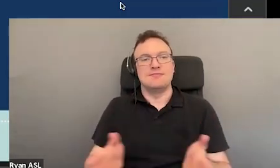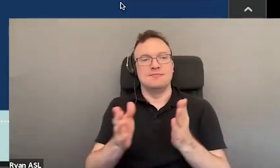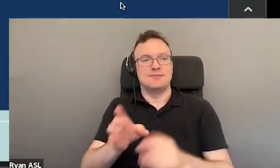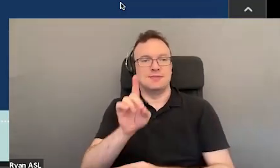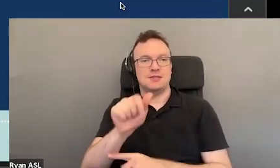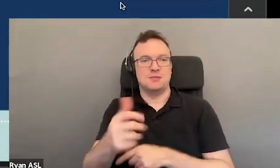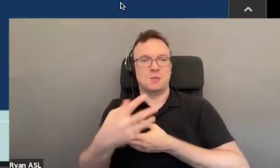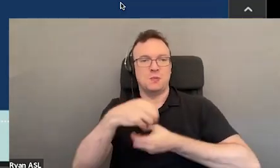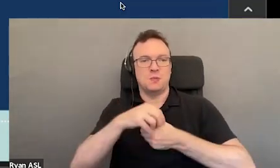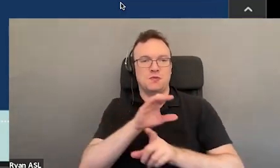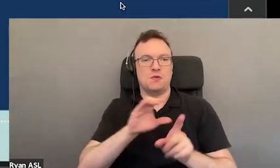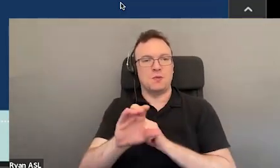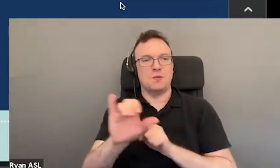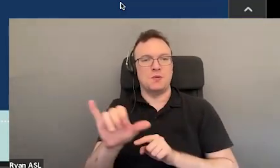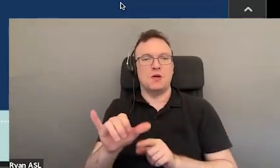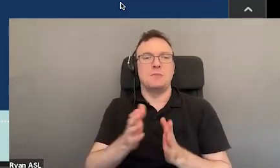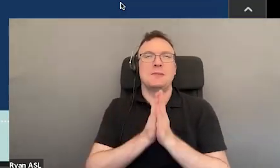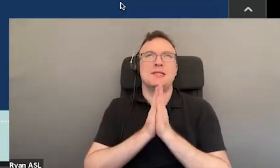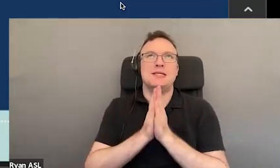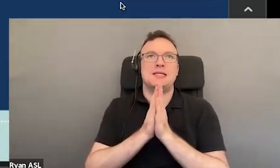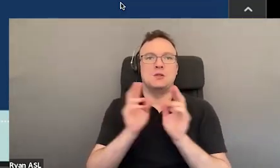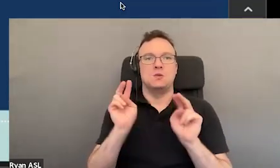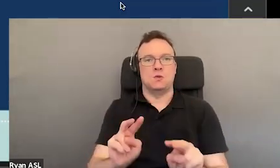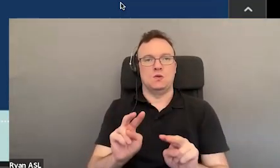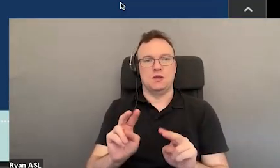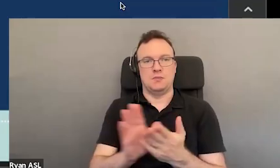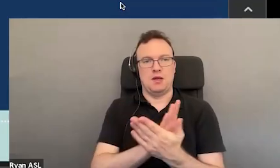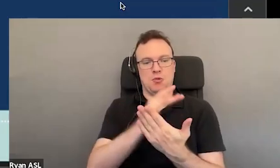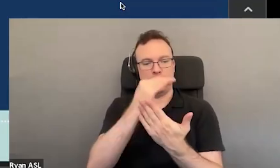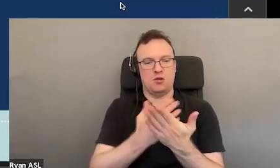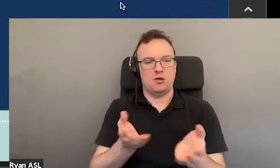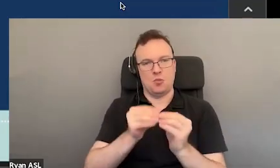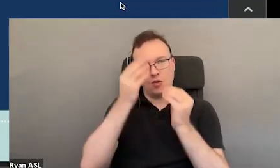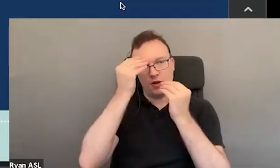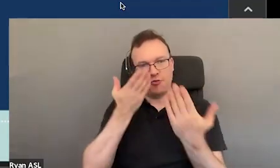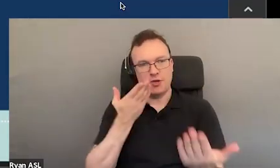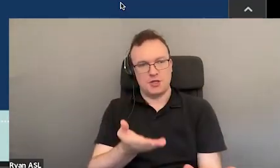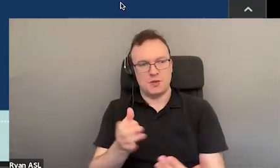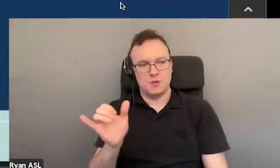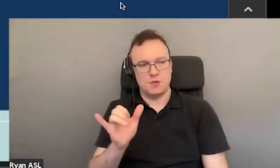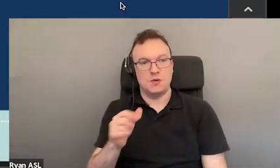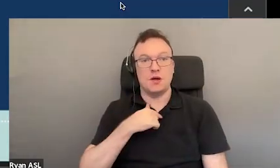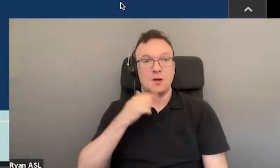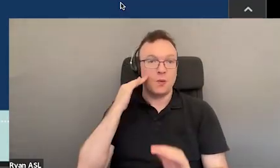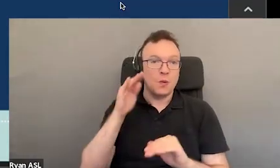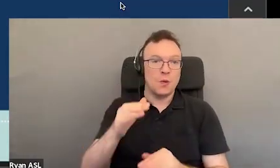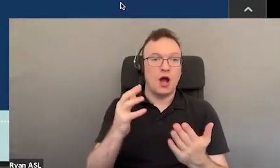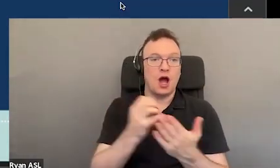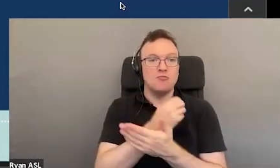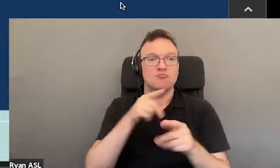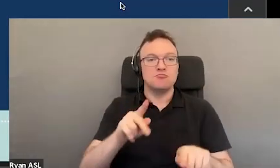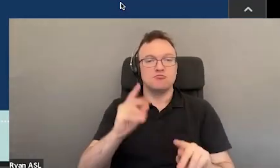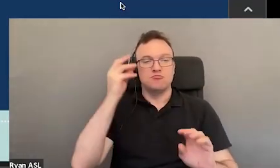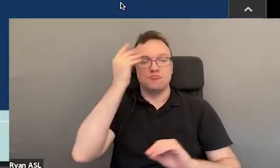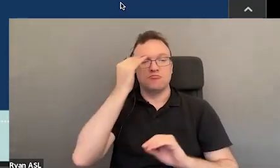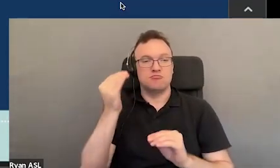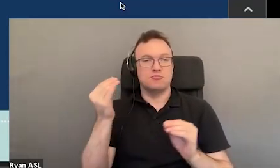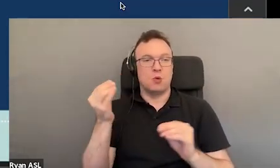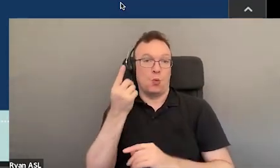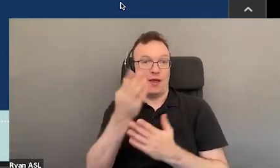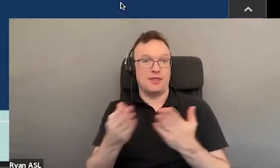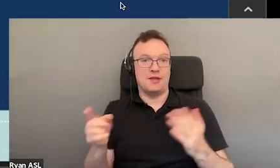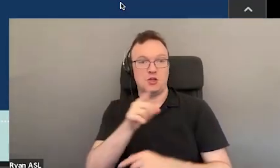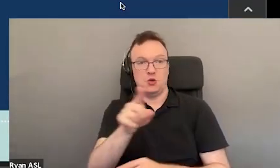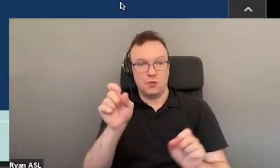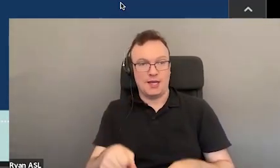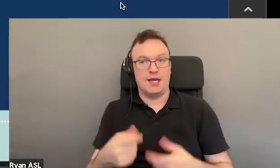disability inclusive culture. Again, please have a look at those handouts for more information. And I hope that you'll take a moment to reflect on one thing that you